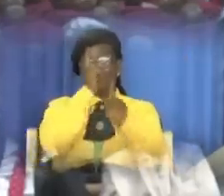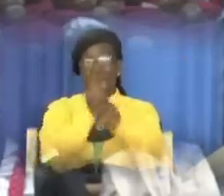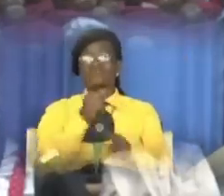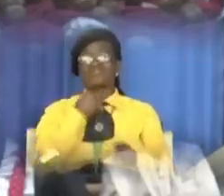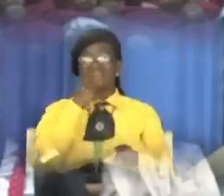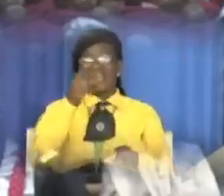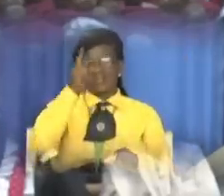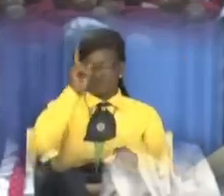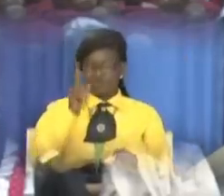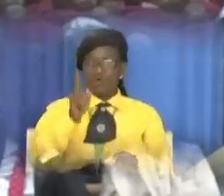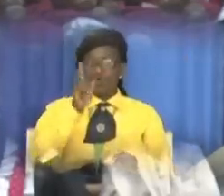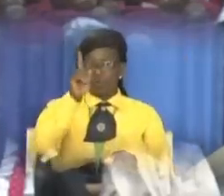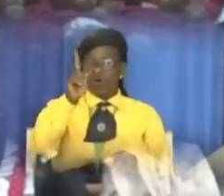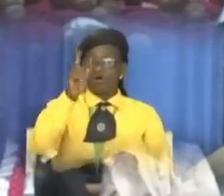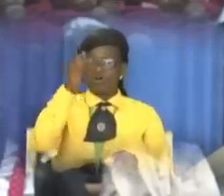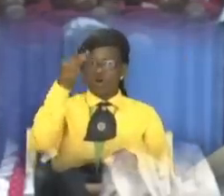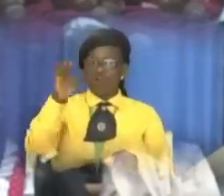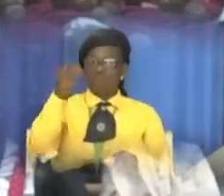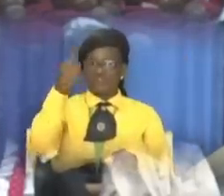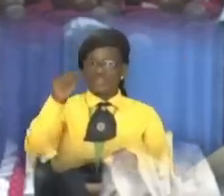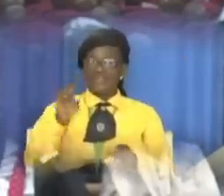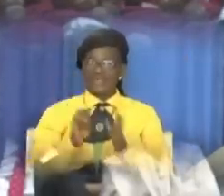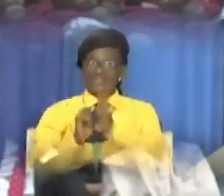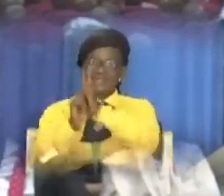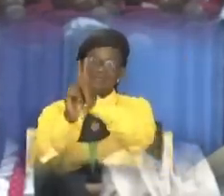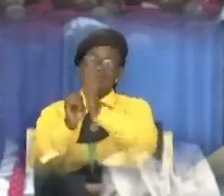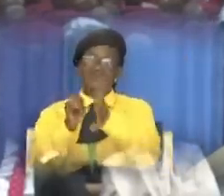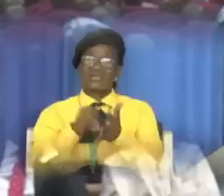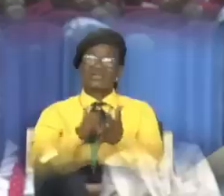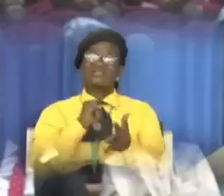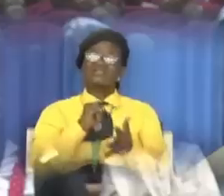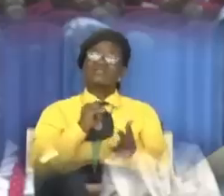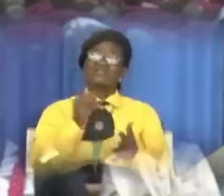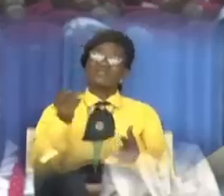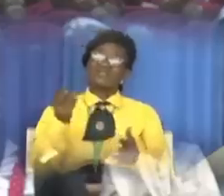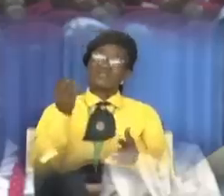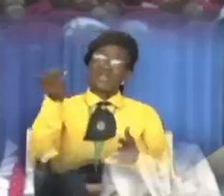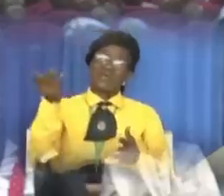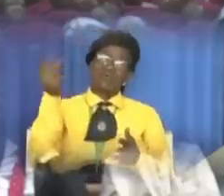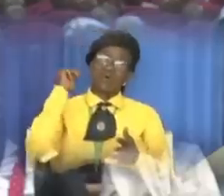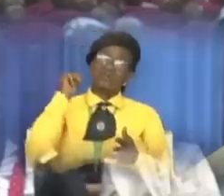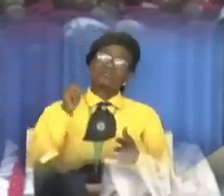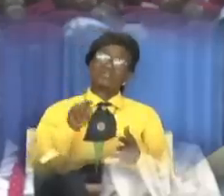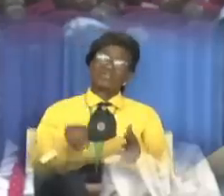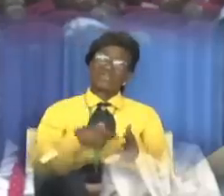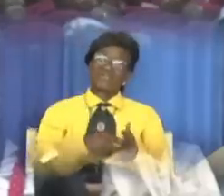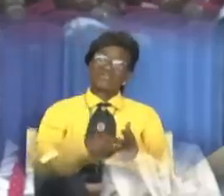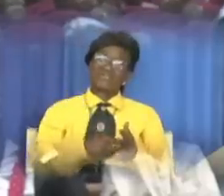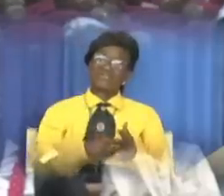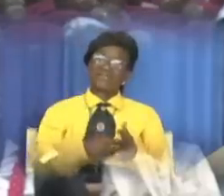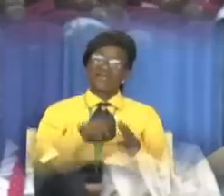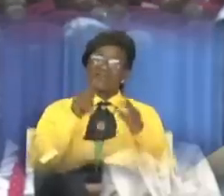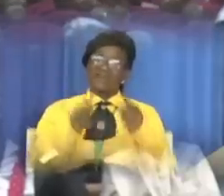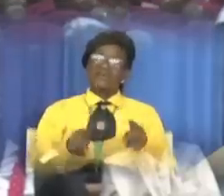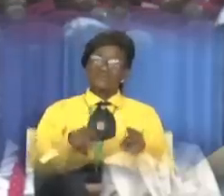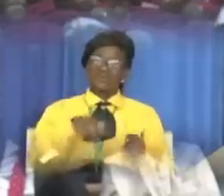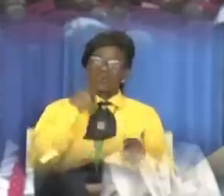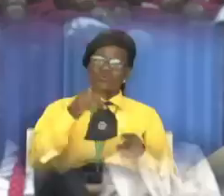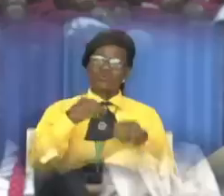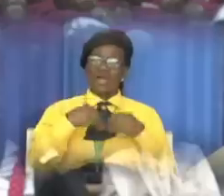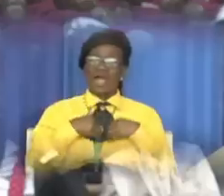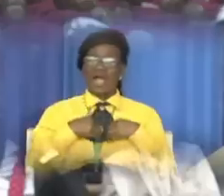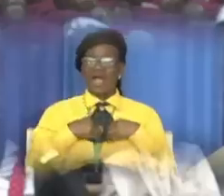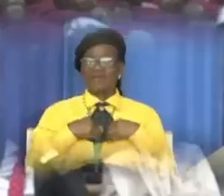one of the examples. There was this fellow who had PhD in agriculture